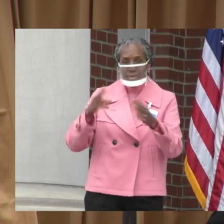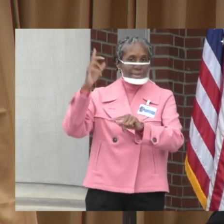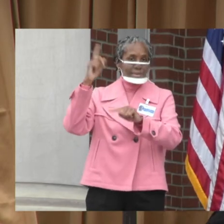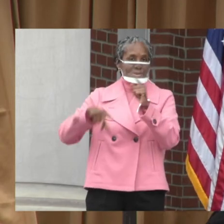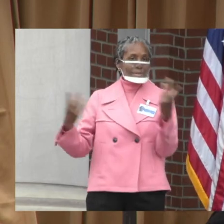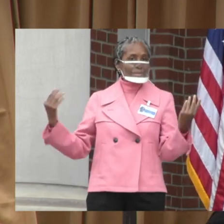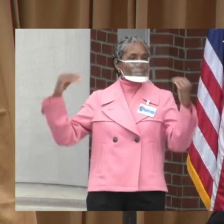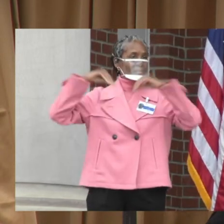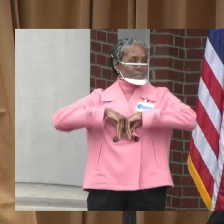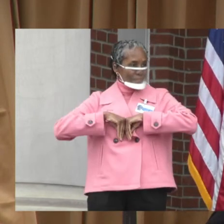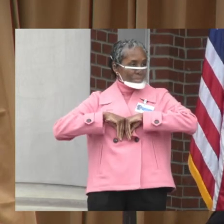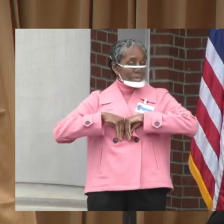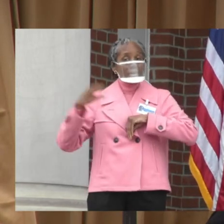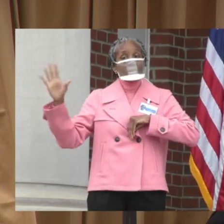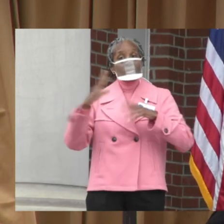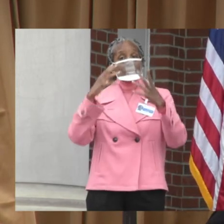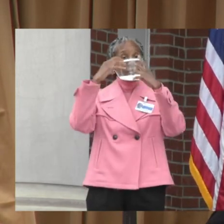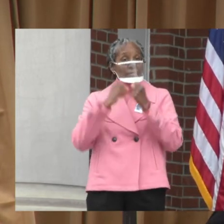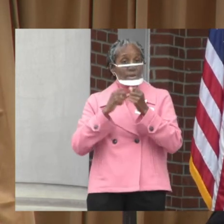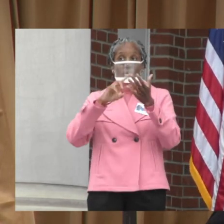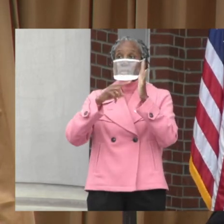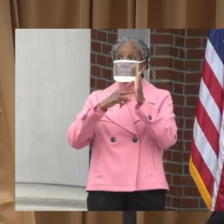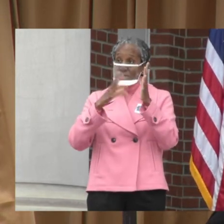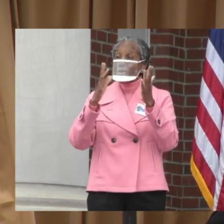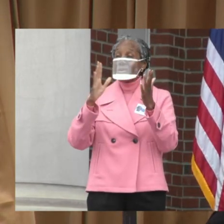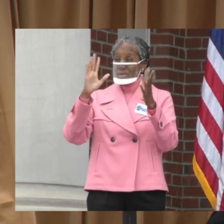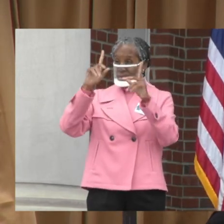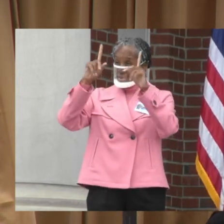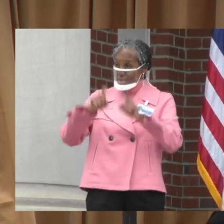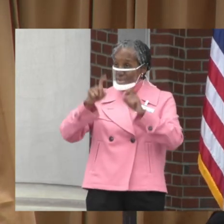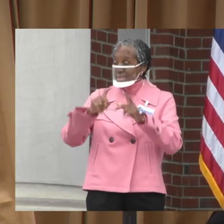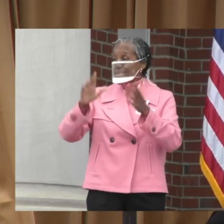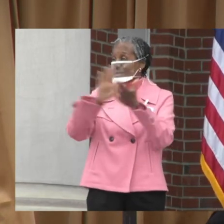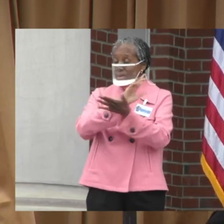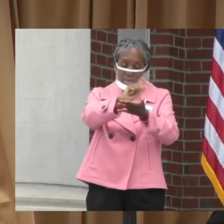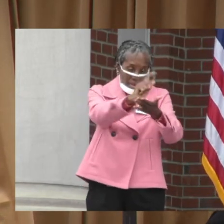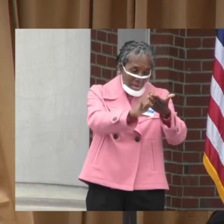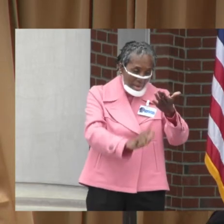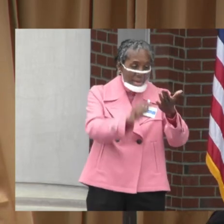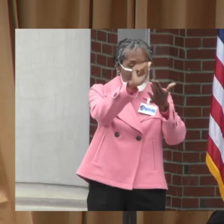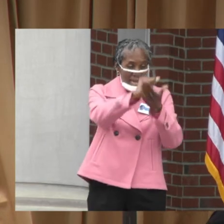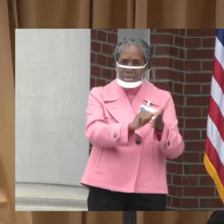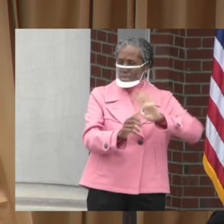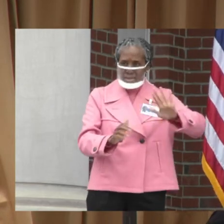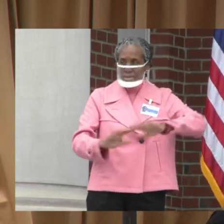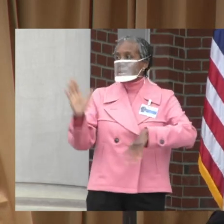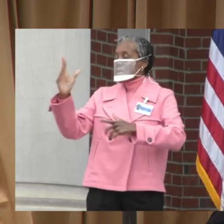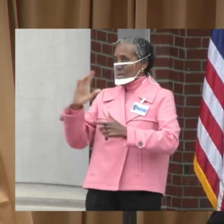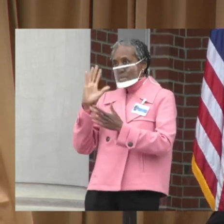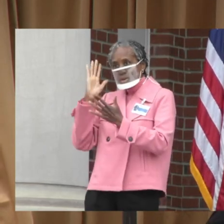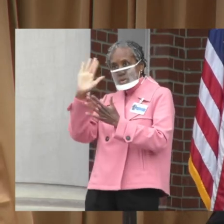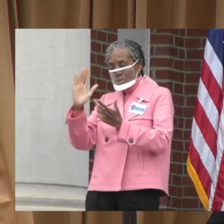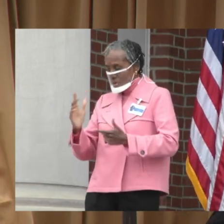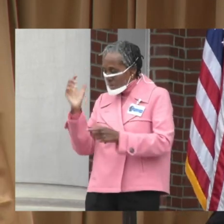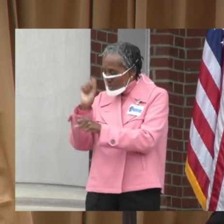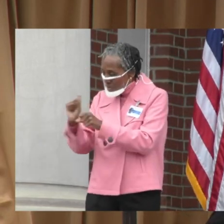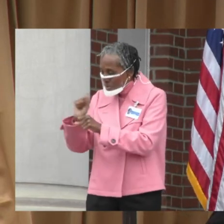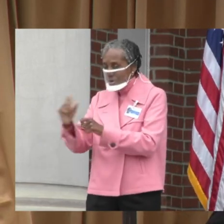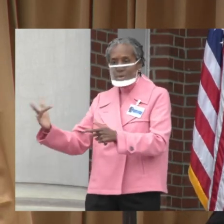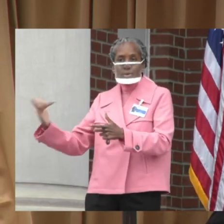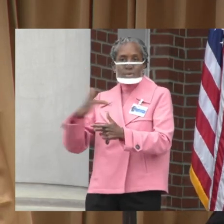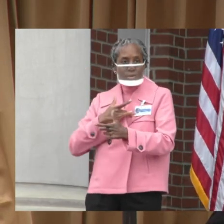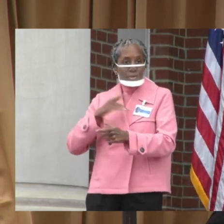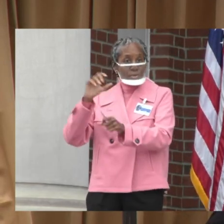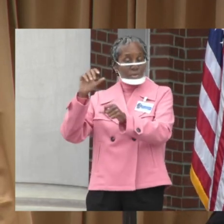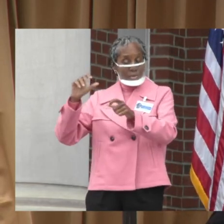Your value is not measured by ink on paper, but rather by your perseverance and by your heart. You